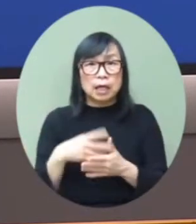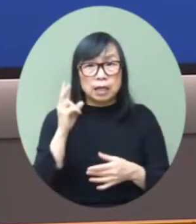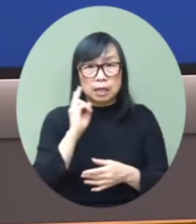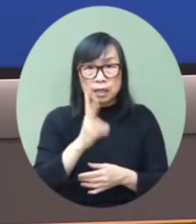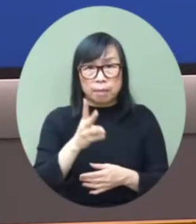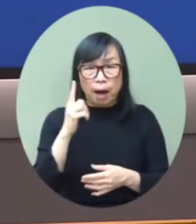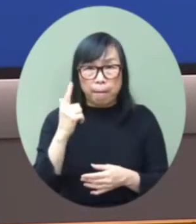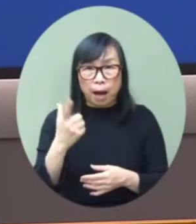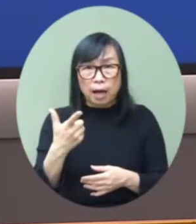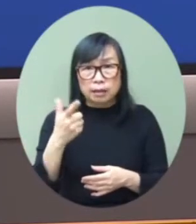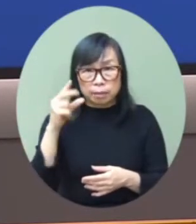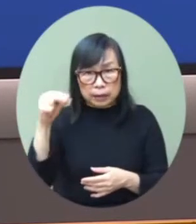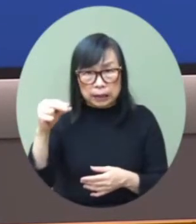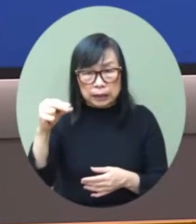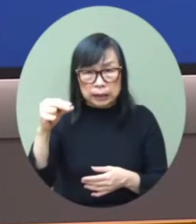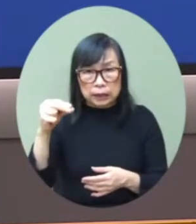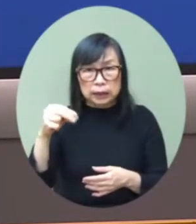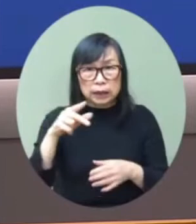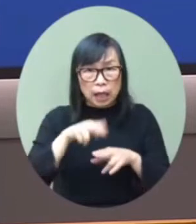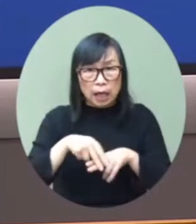fifth wave, we have conducted